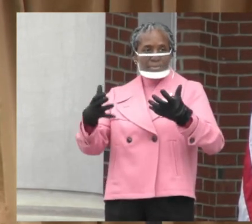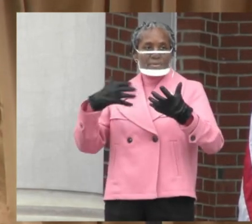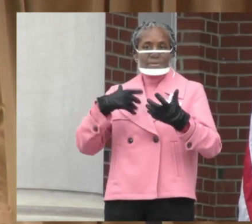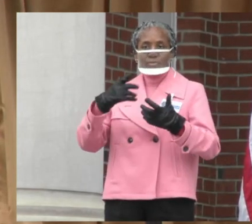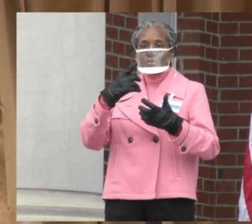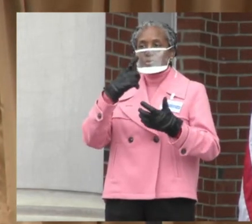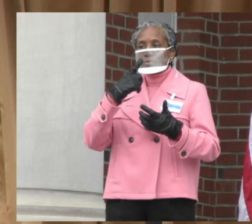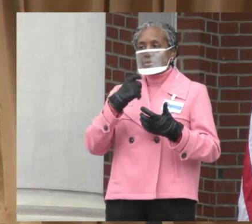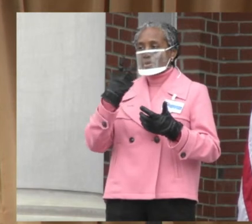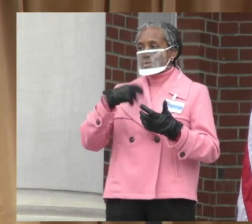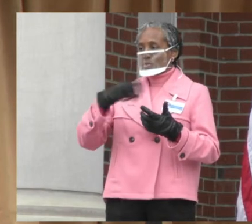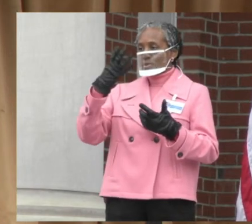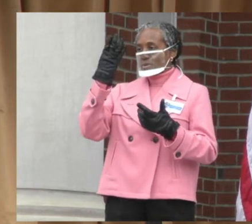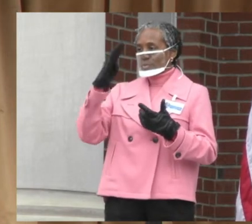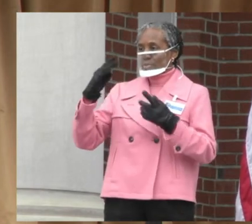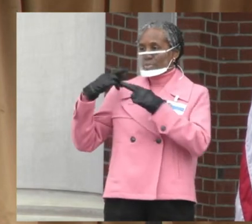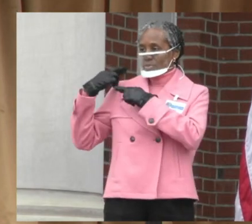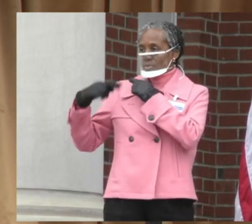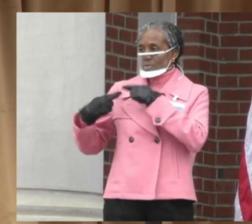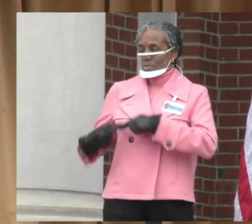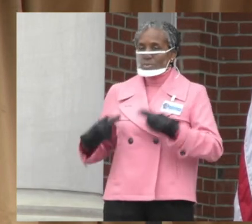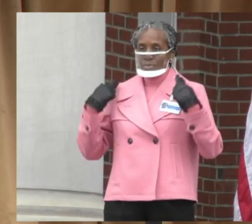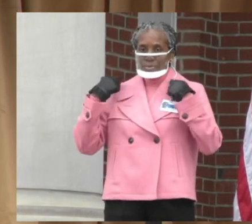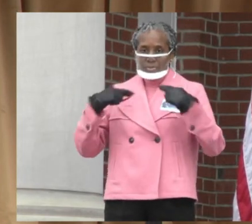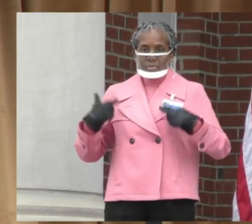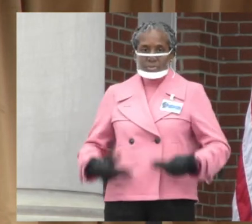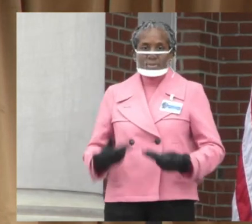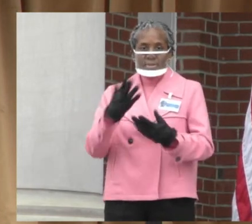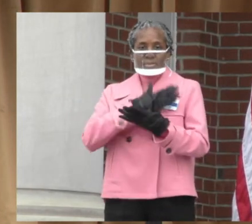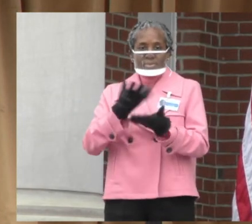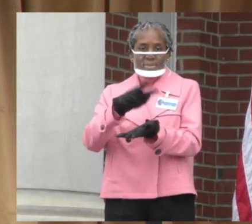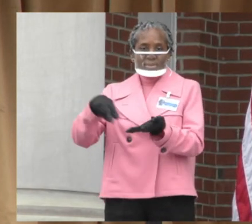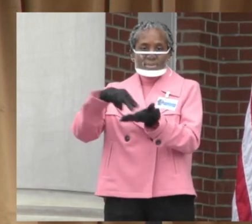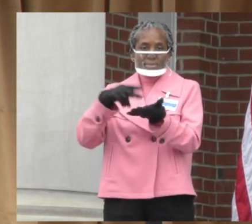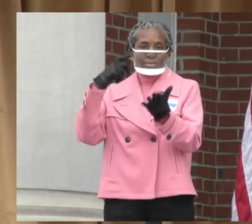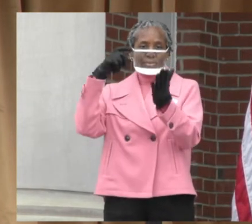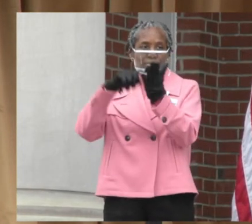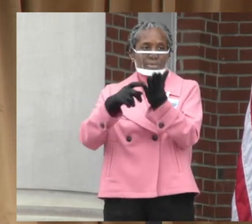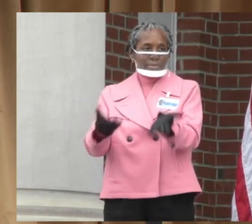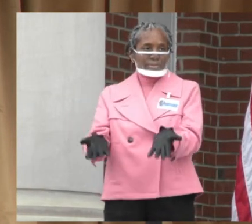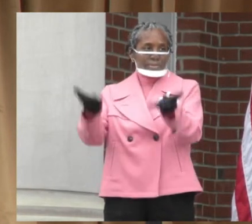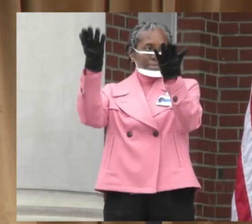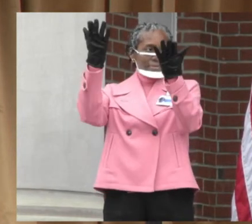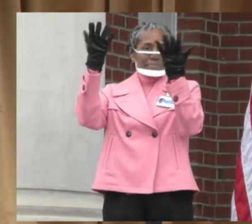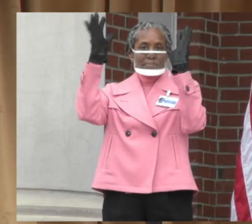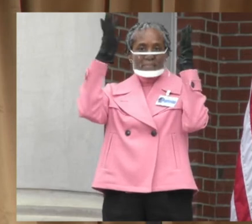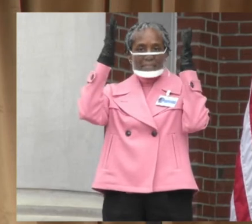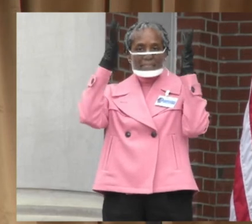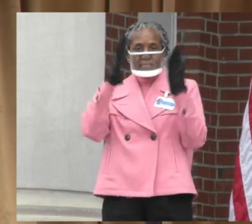red, white, and blue braided cords. Please stand and be recognized.